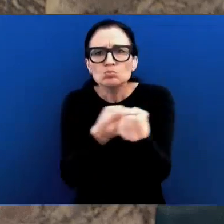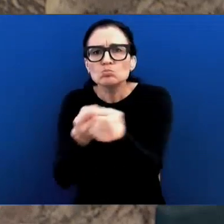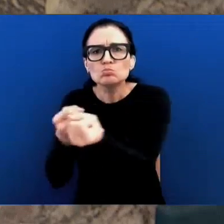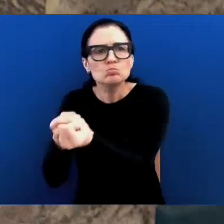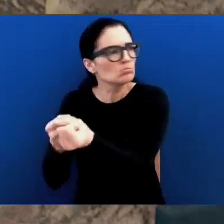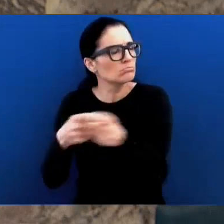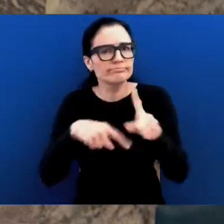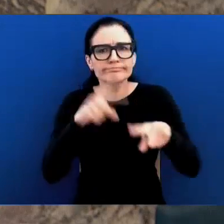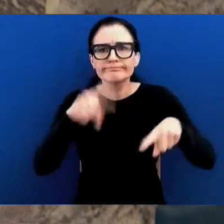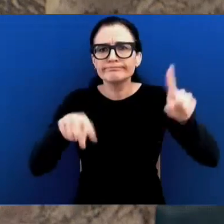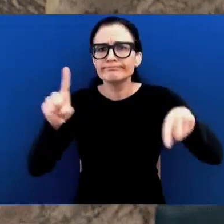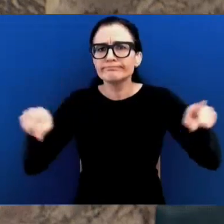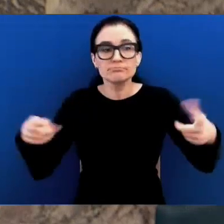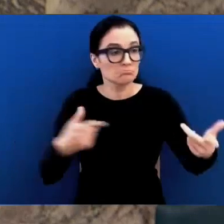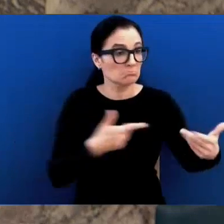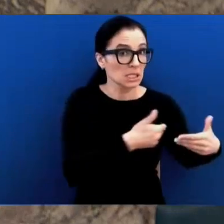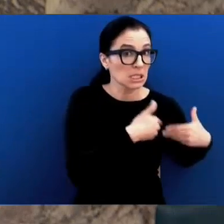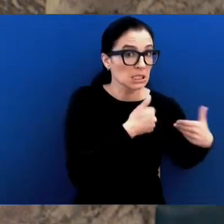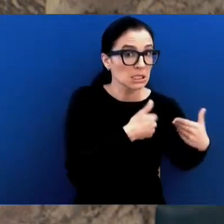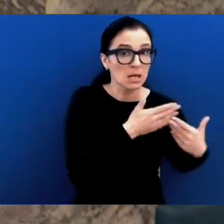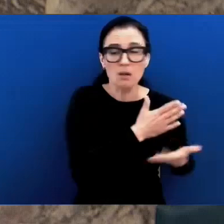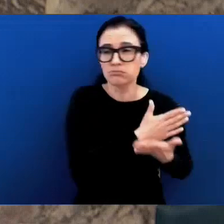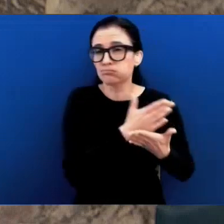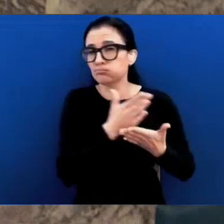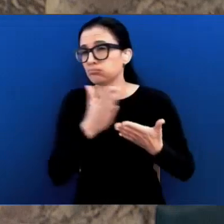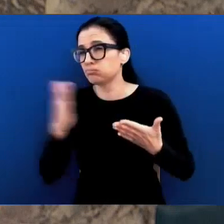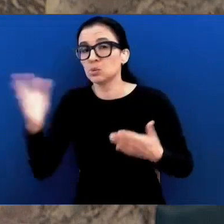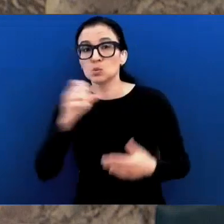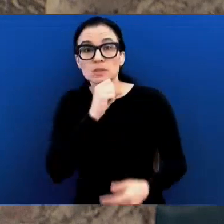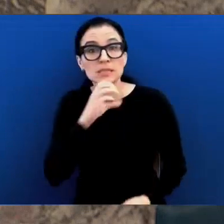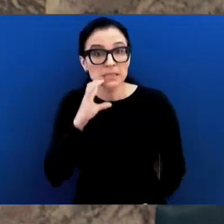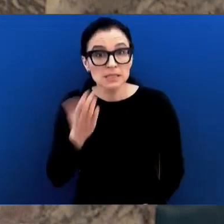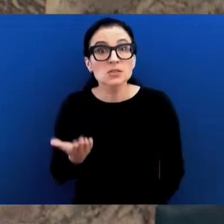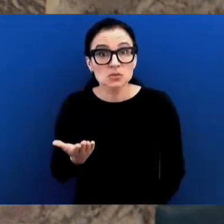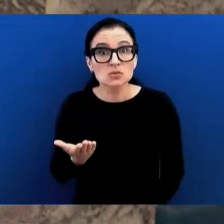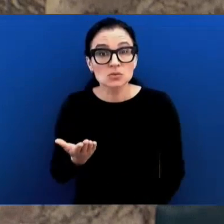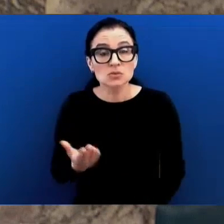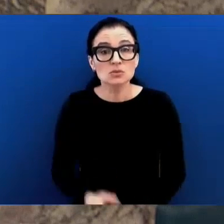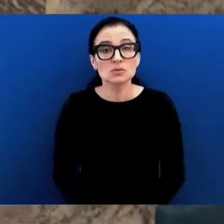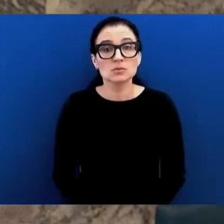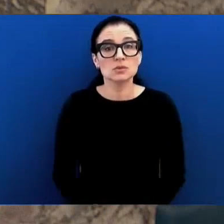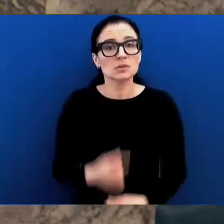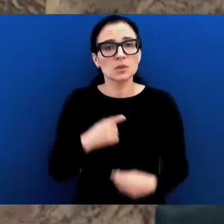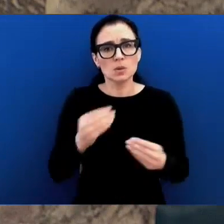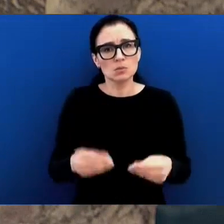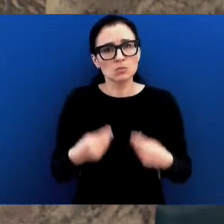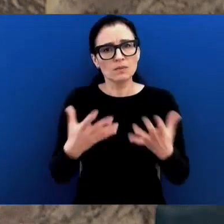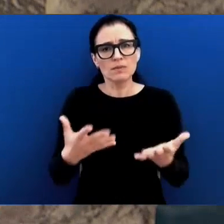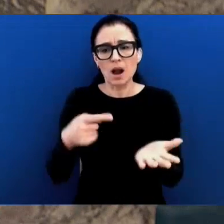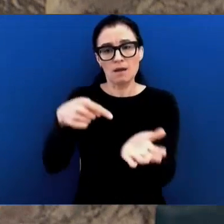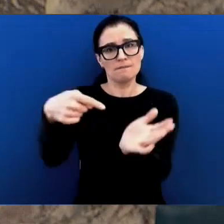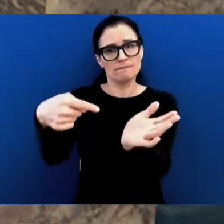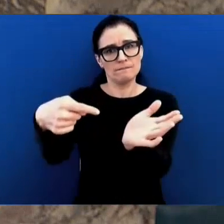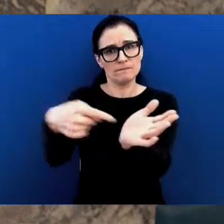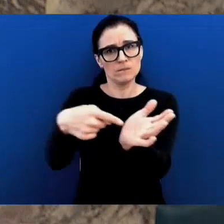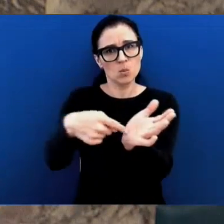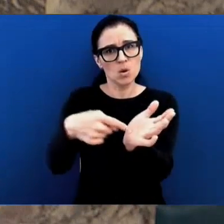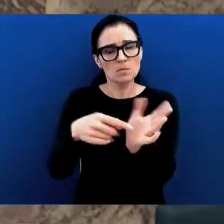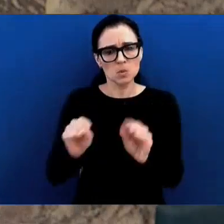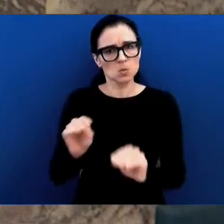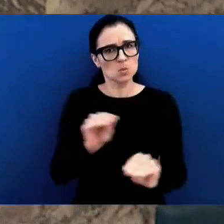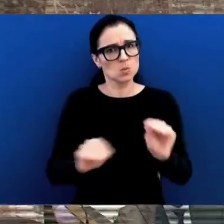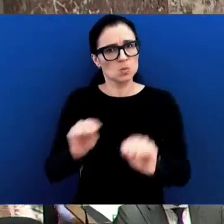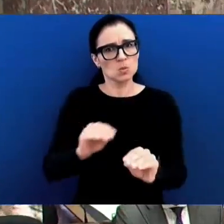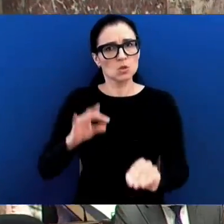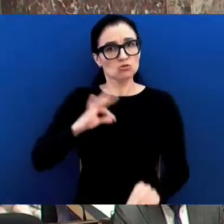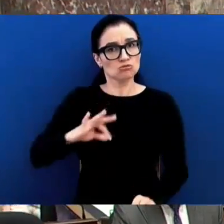income, whether they're seniors. We want to make sure that we have those affordability credits in place for people, and that's what we're going to continue to do in this province.